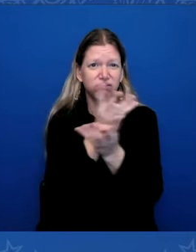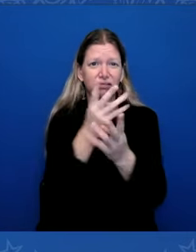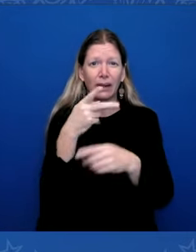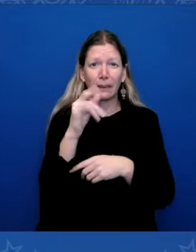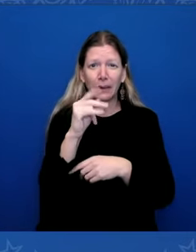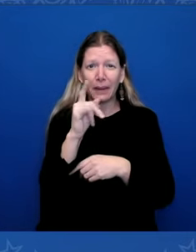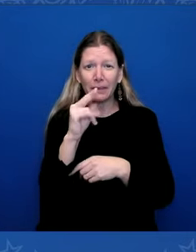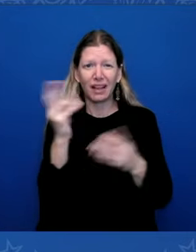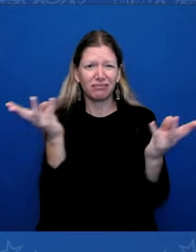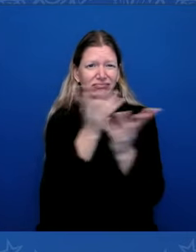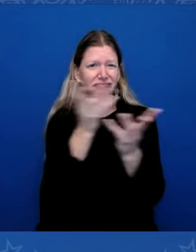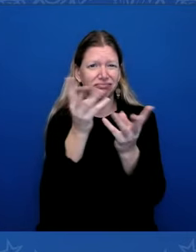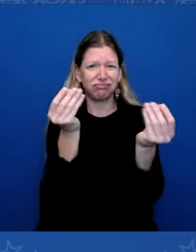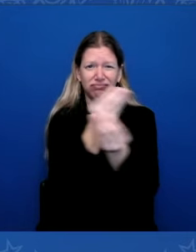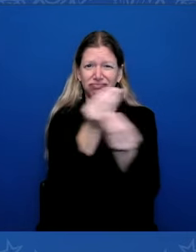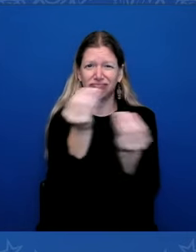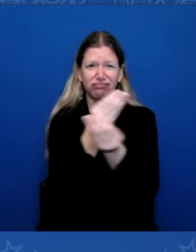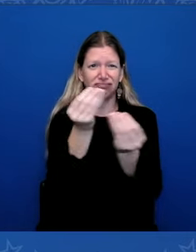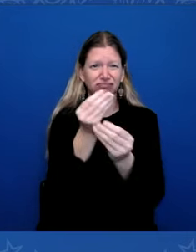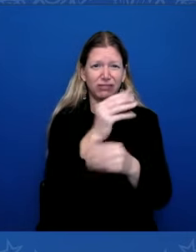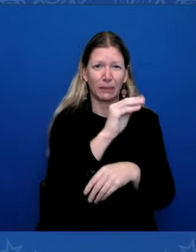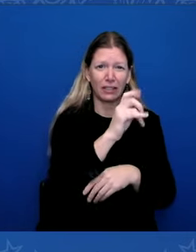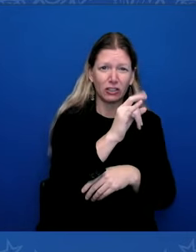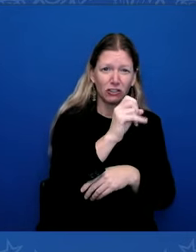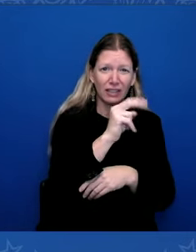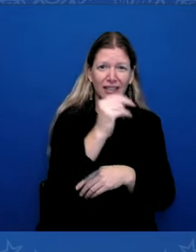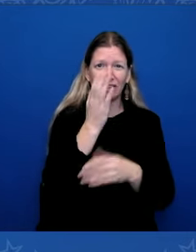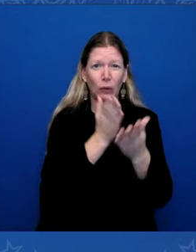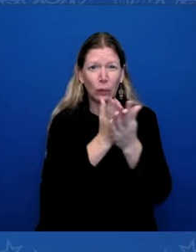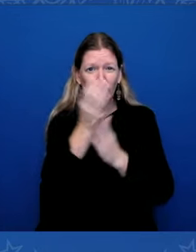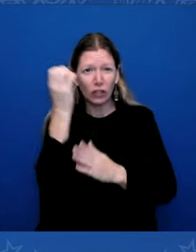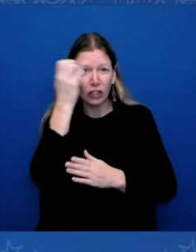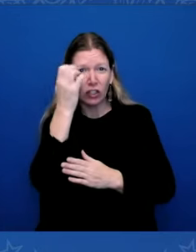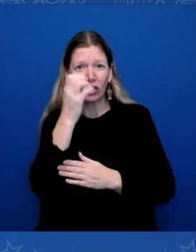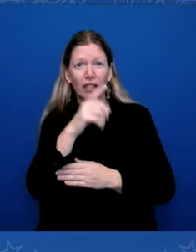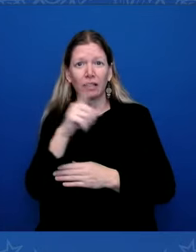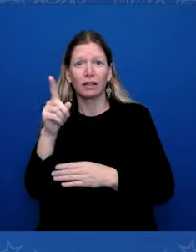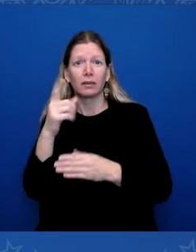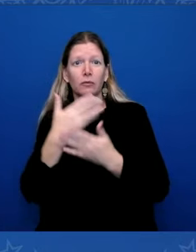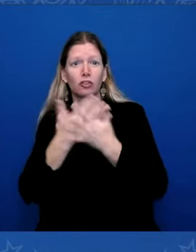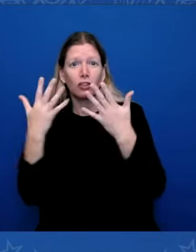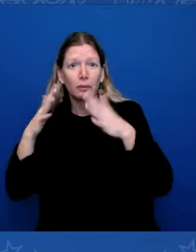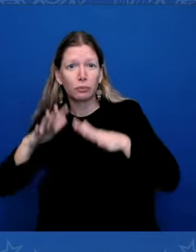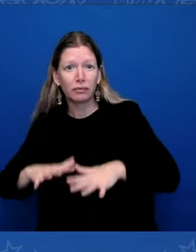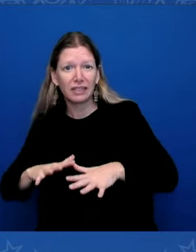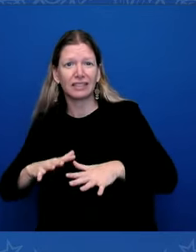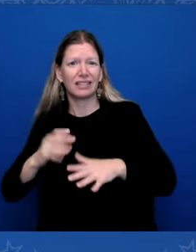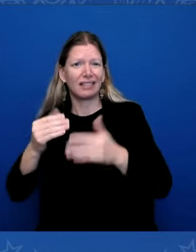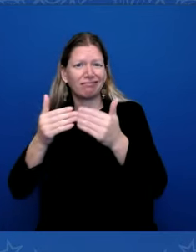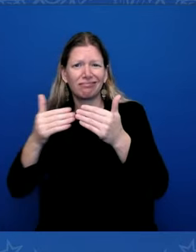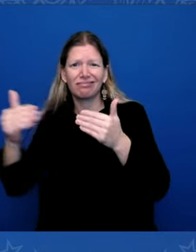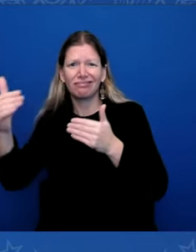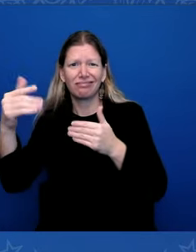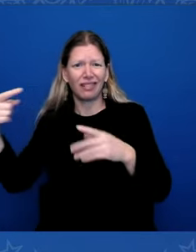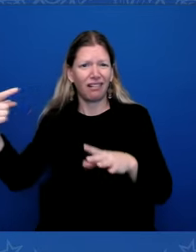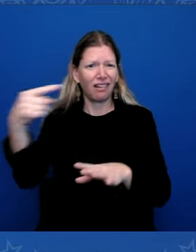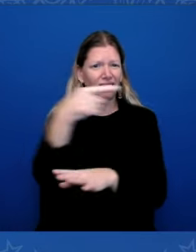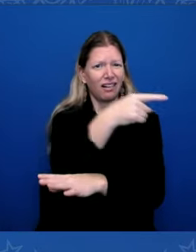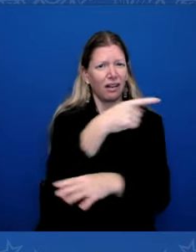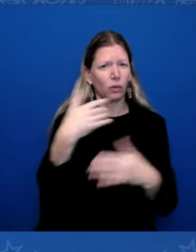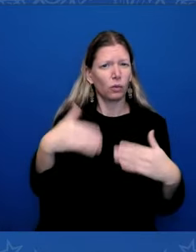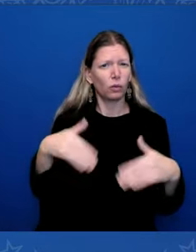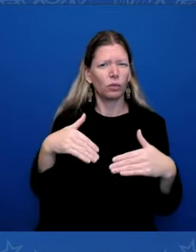hurting China or helping China. It has to do with dealing with everything from climate change to making sure that these countries